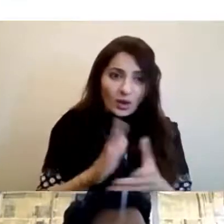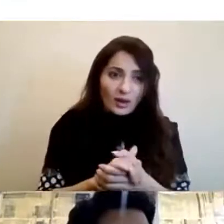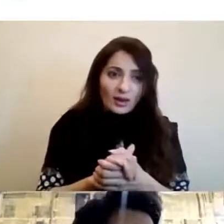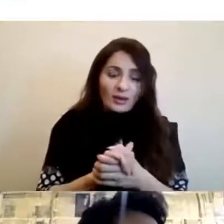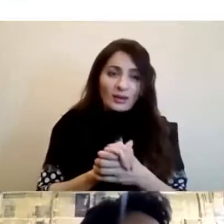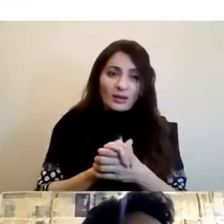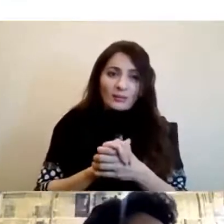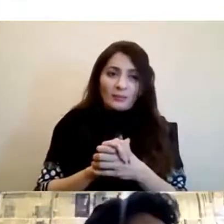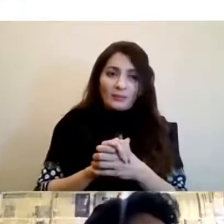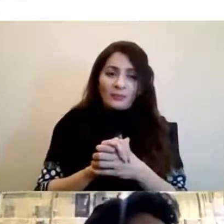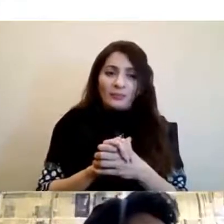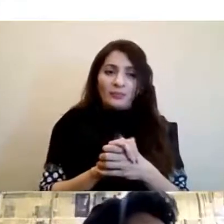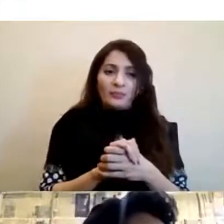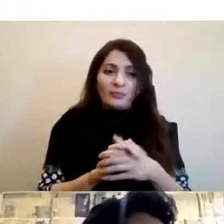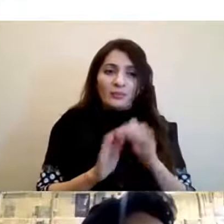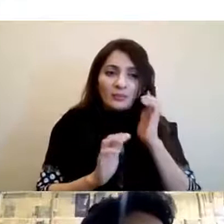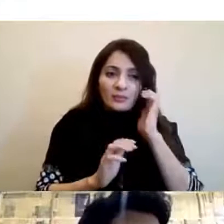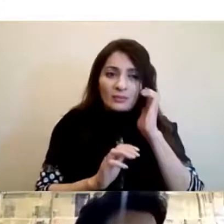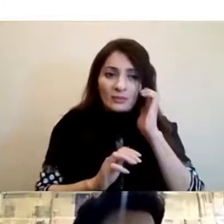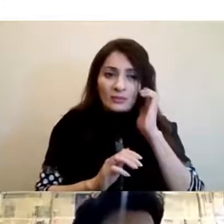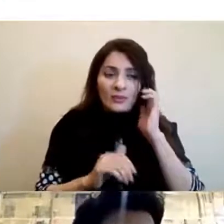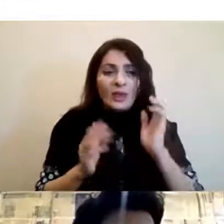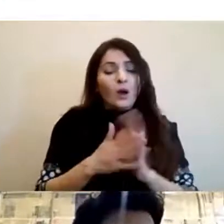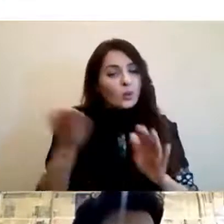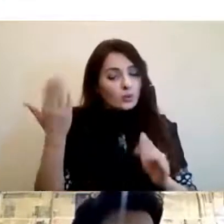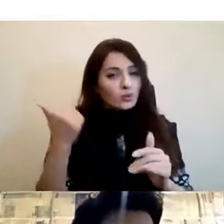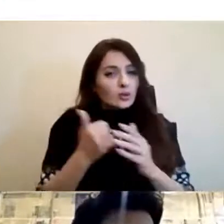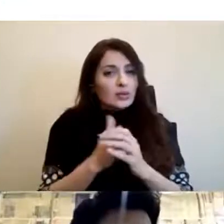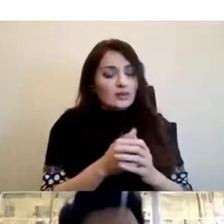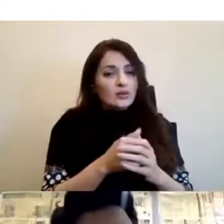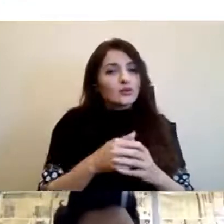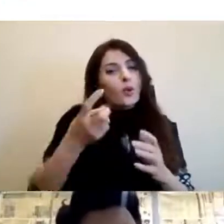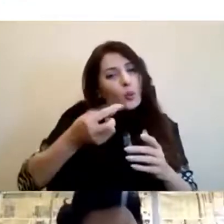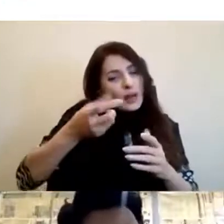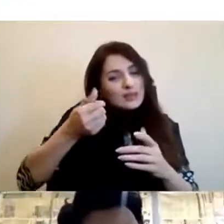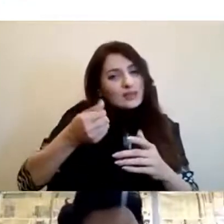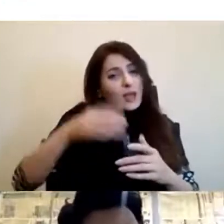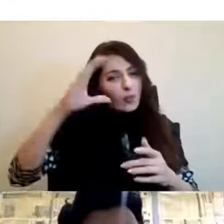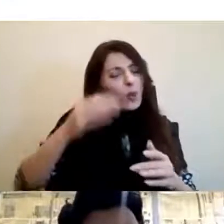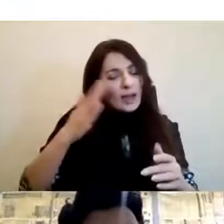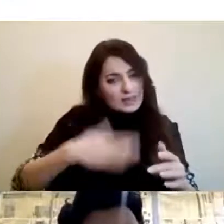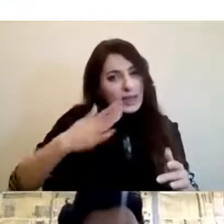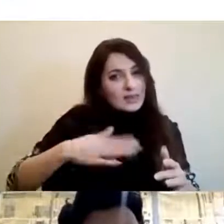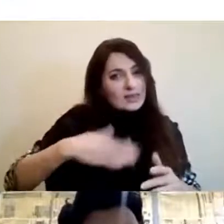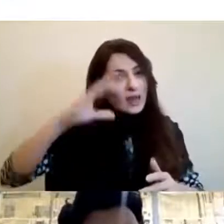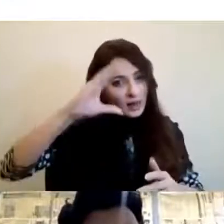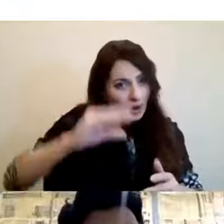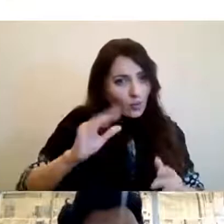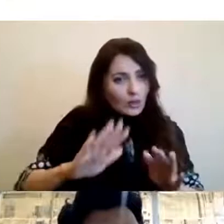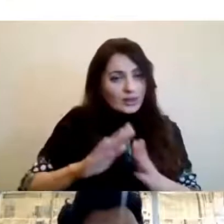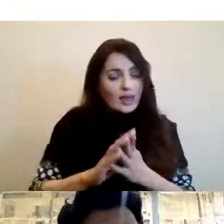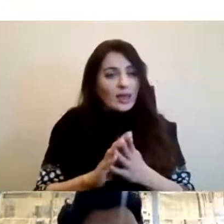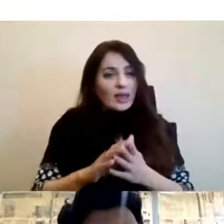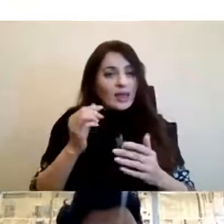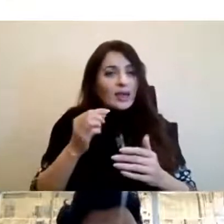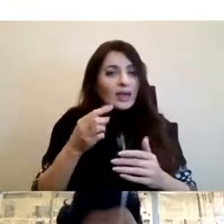So they are all regulated, prices have come down, but still we know that cost can be